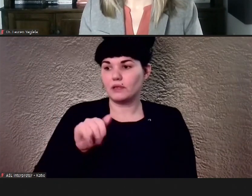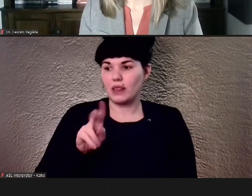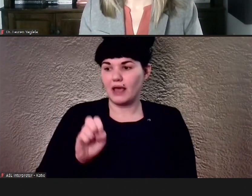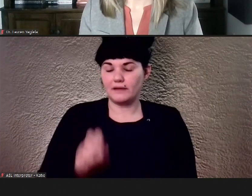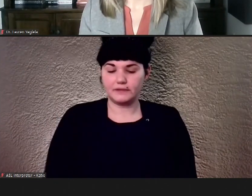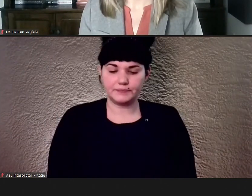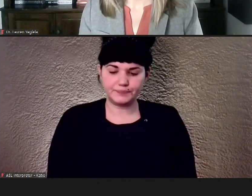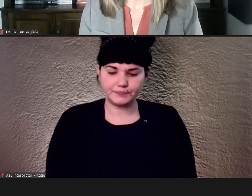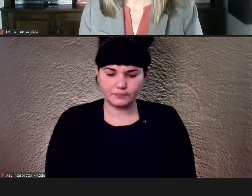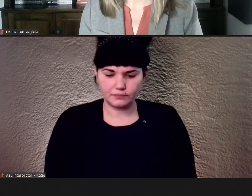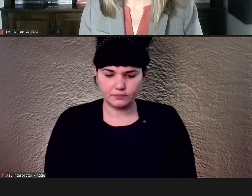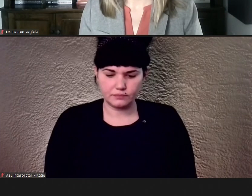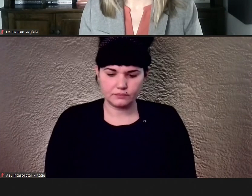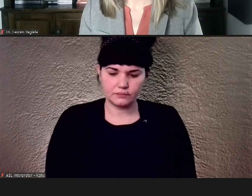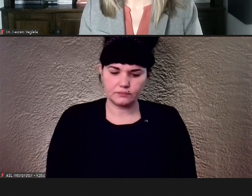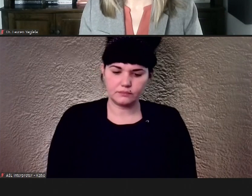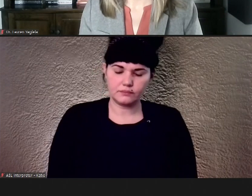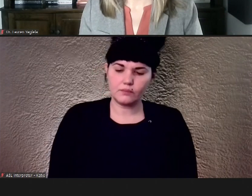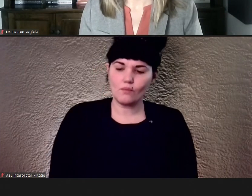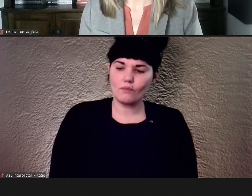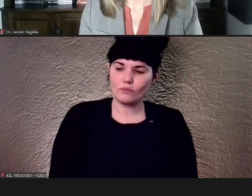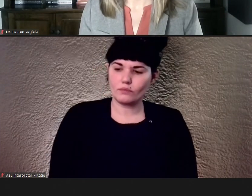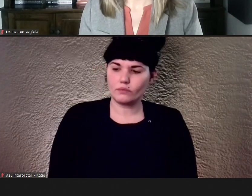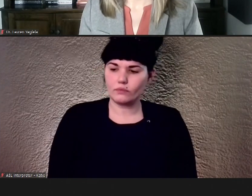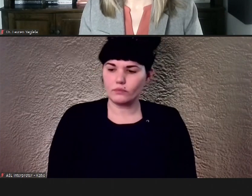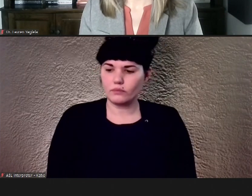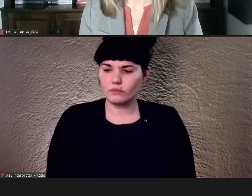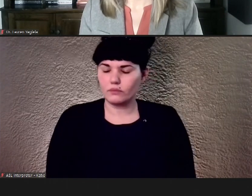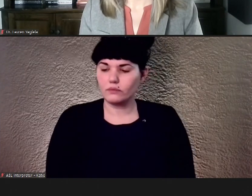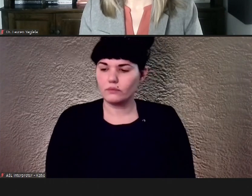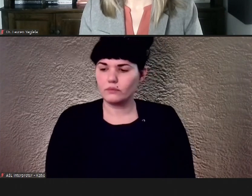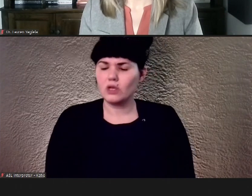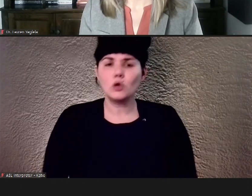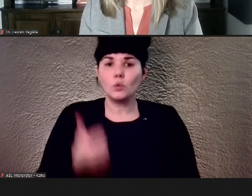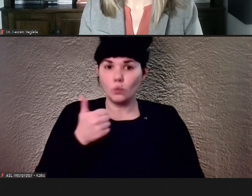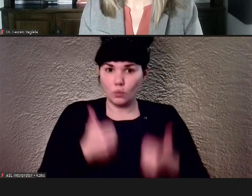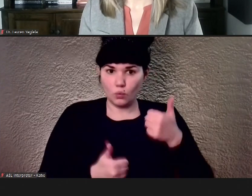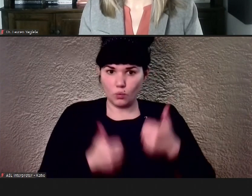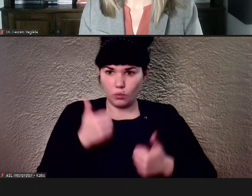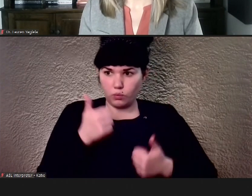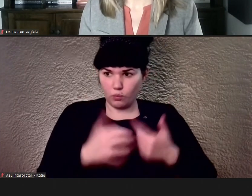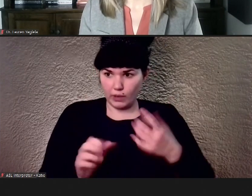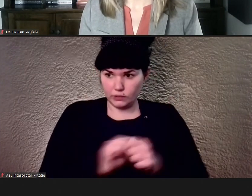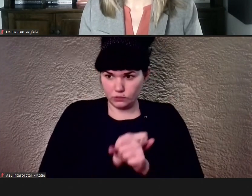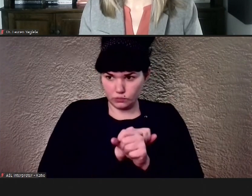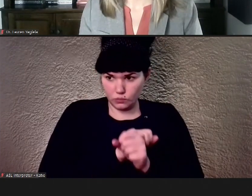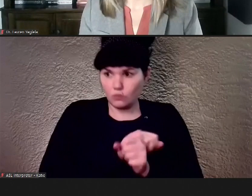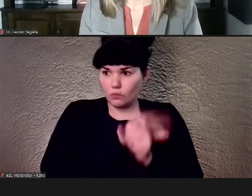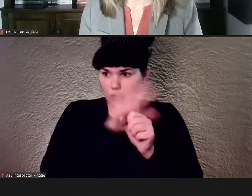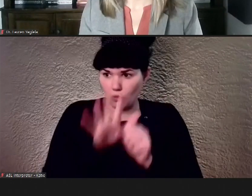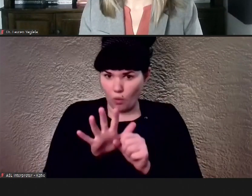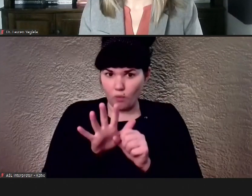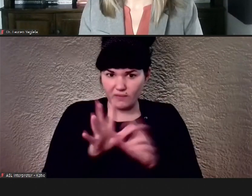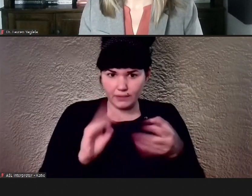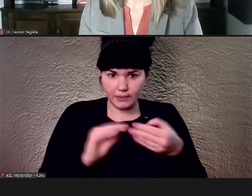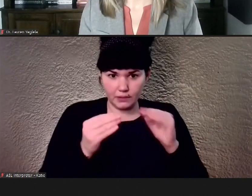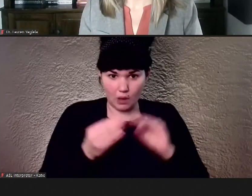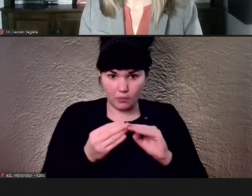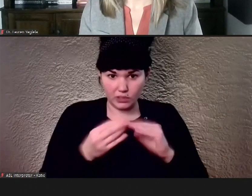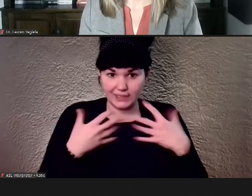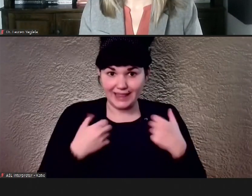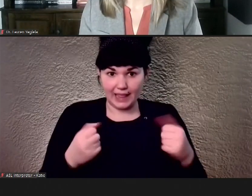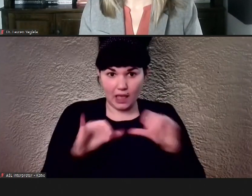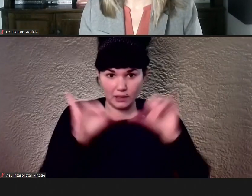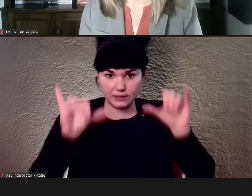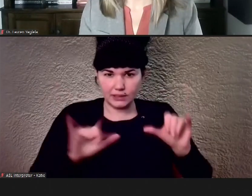putting the most stock in as we get this overwhelming record-breaking data in every day? And have we gotten to